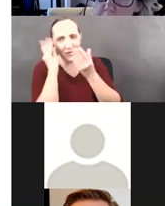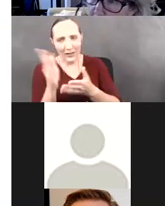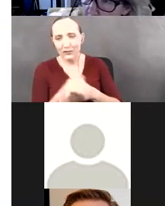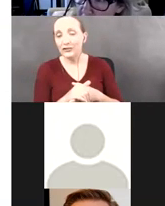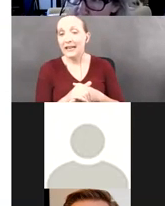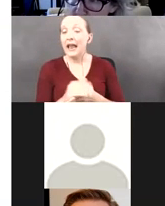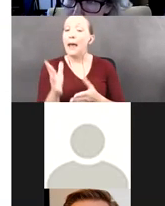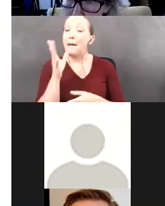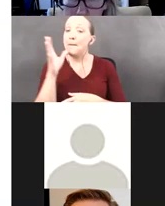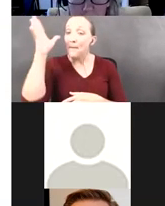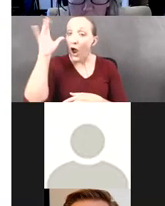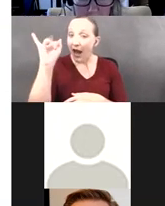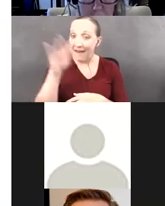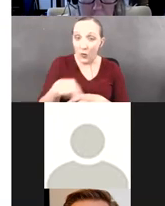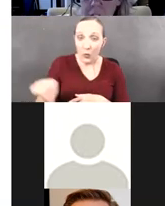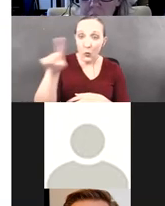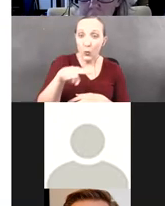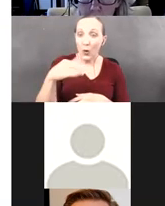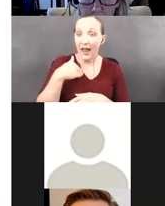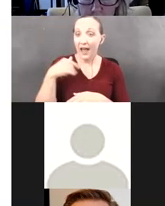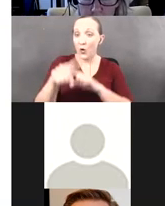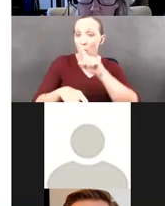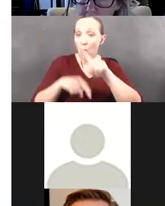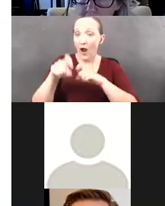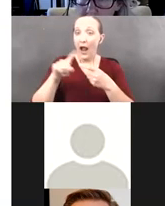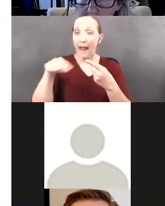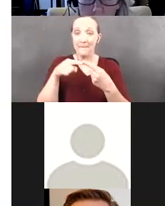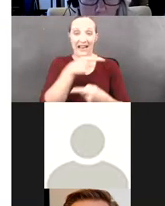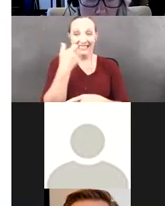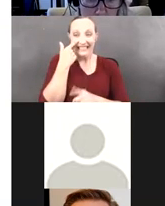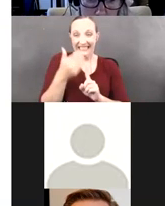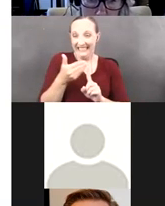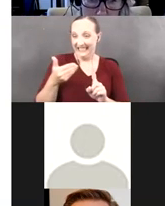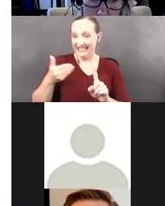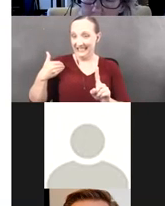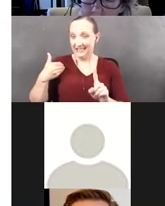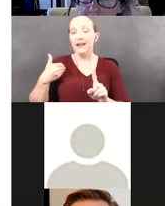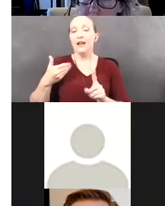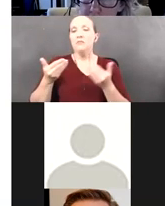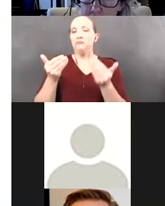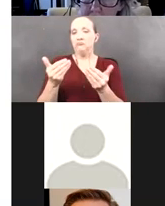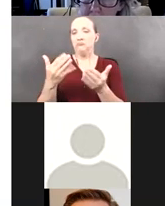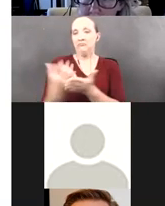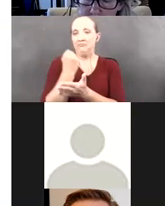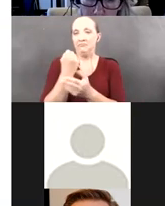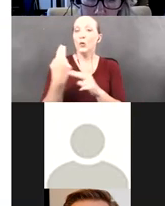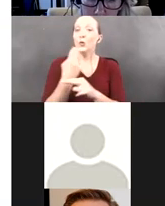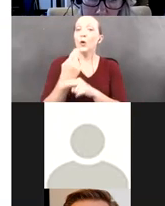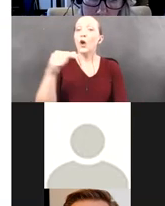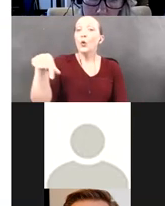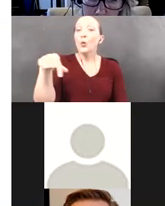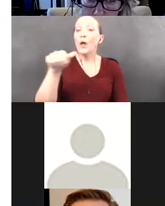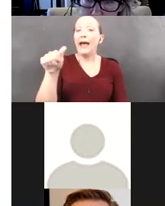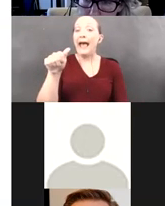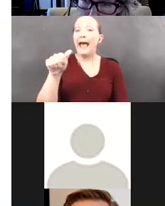you información. have a Otra vez, question padres, si regarding the tienen algunas material that preguntas Laura just shared, referentes al material que please Laura use acaba the de question and compartir, por answer favor, button